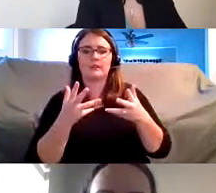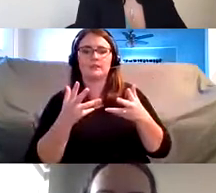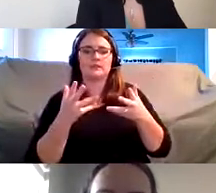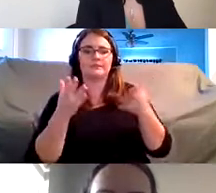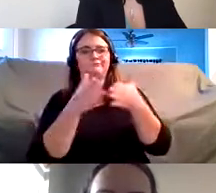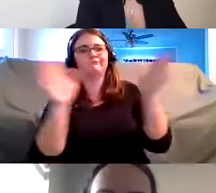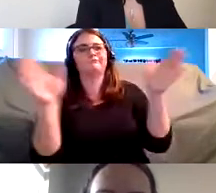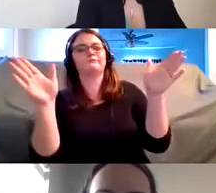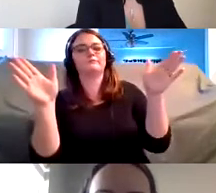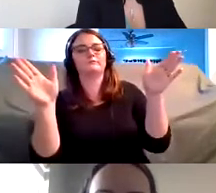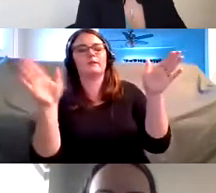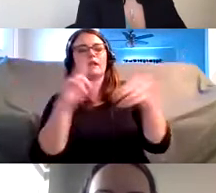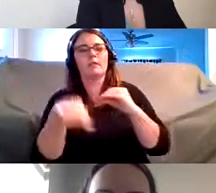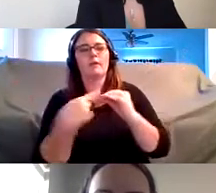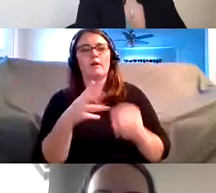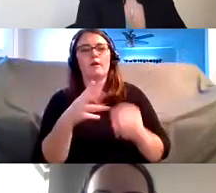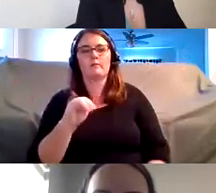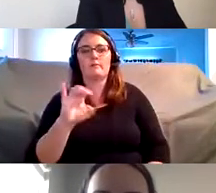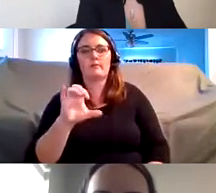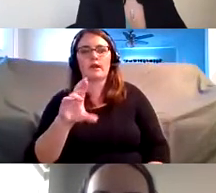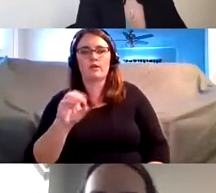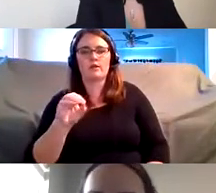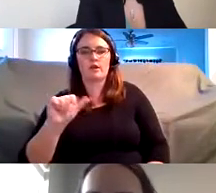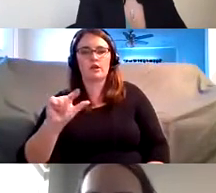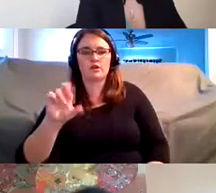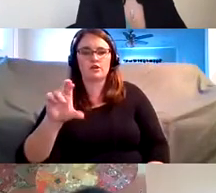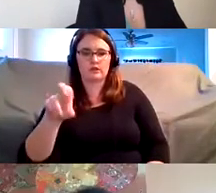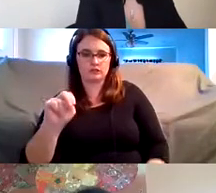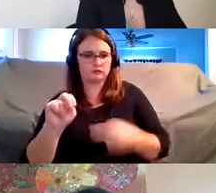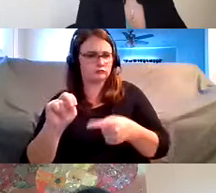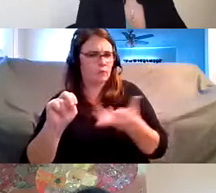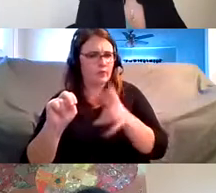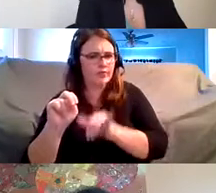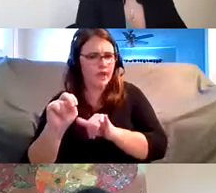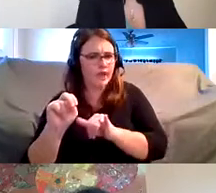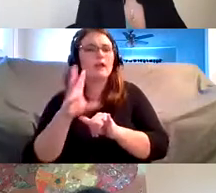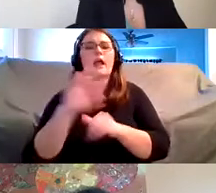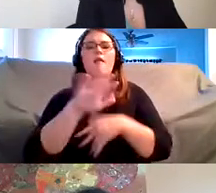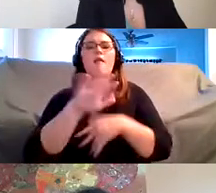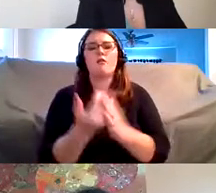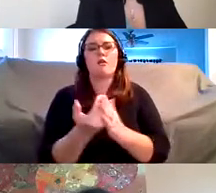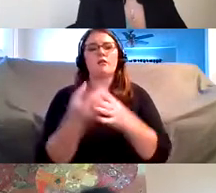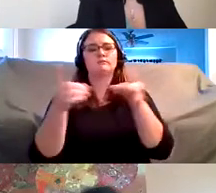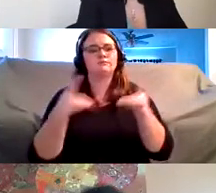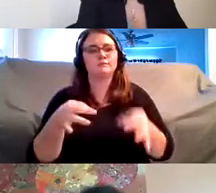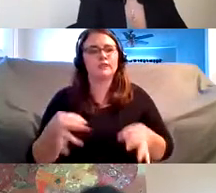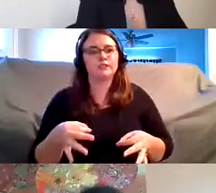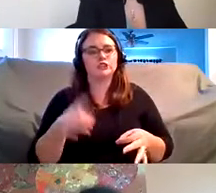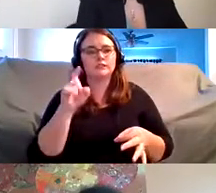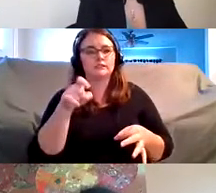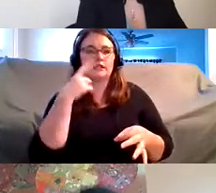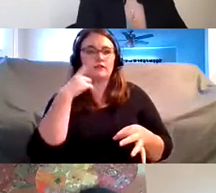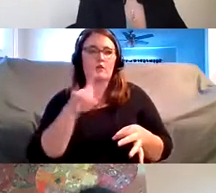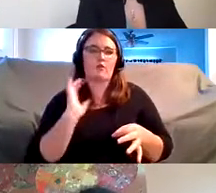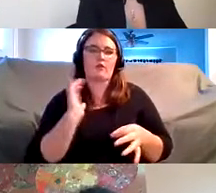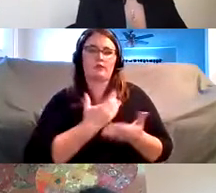microaggressions is and all the definitions that we need in order to have this discussion. So, Dr. Loaces.